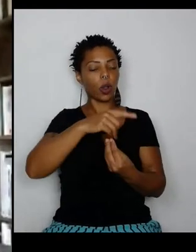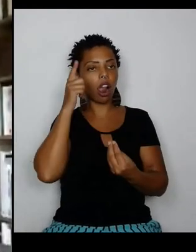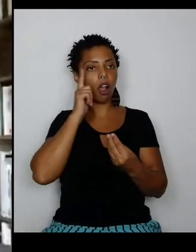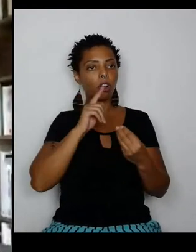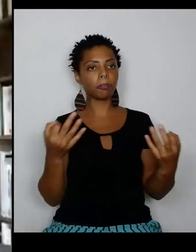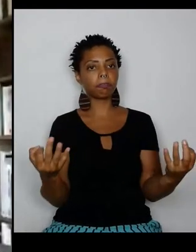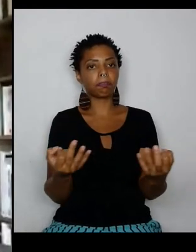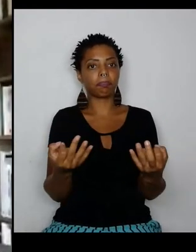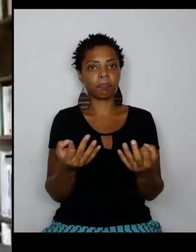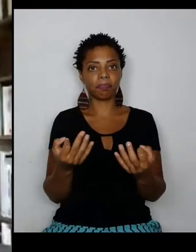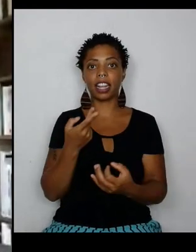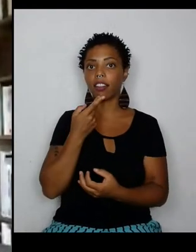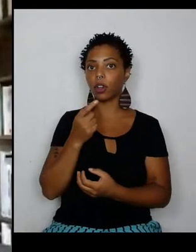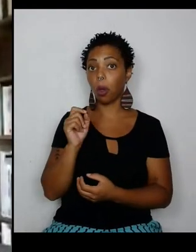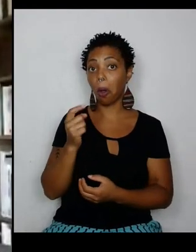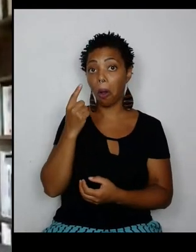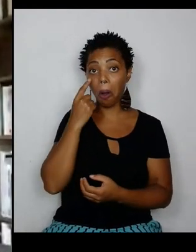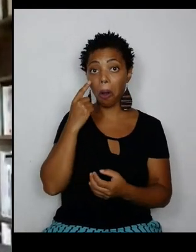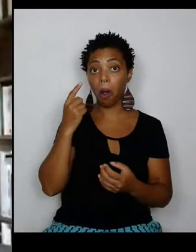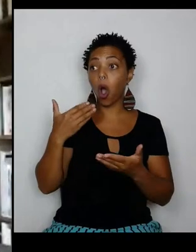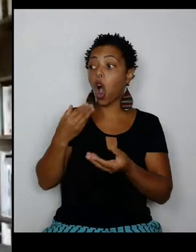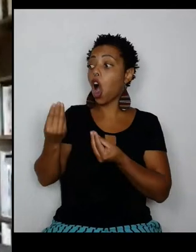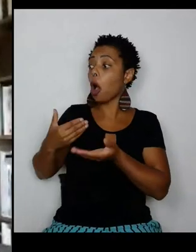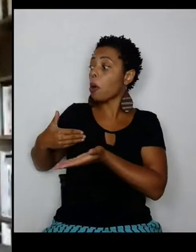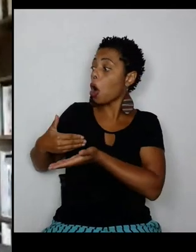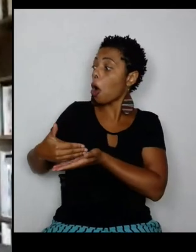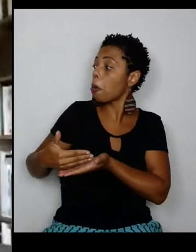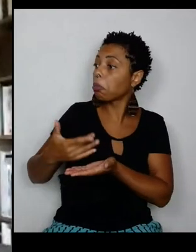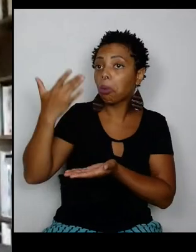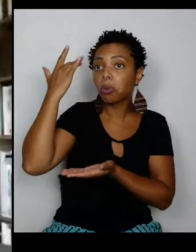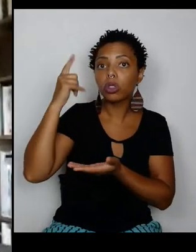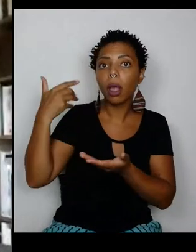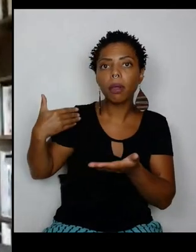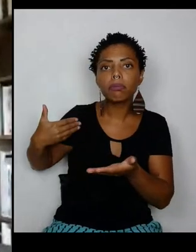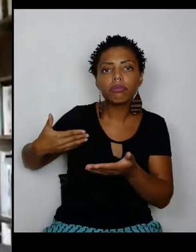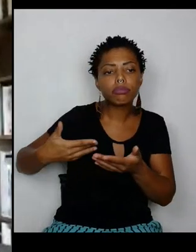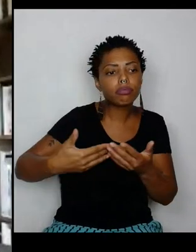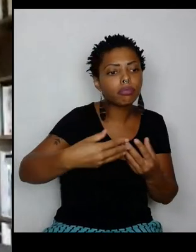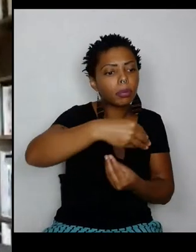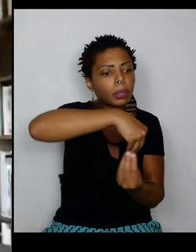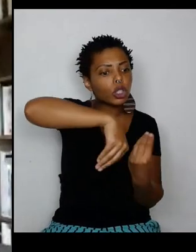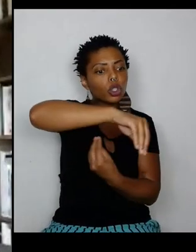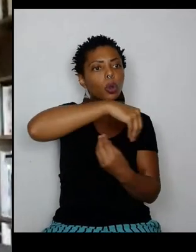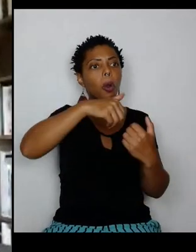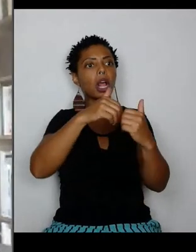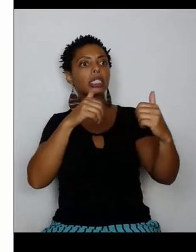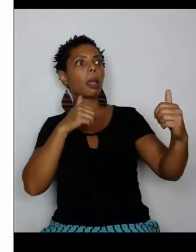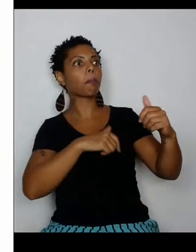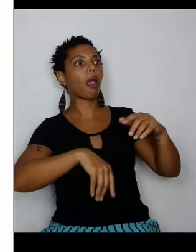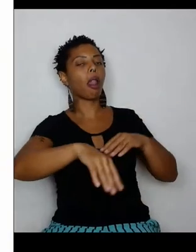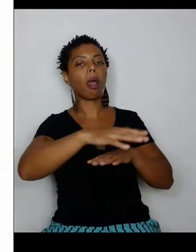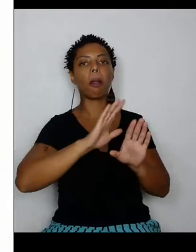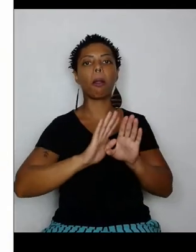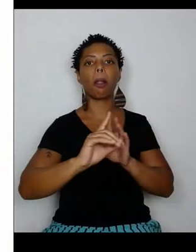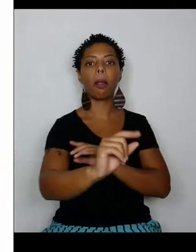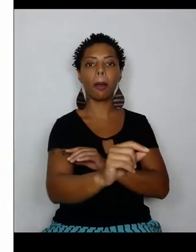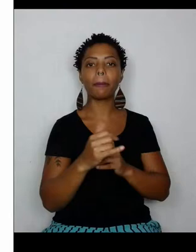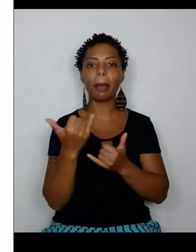whence converging and separating a child's game the figures of a kaleidoscope